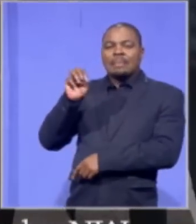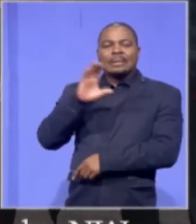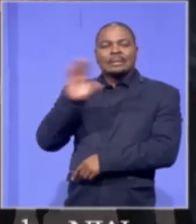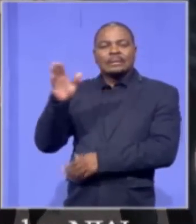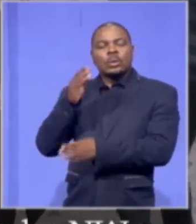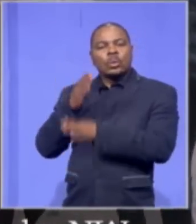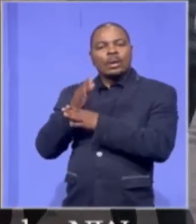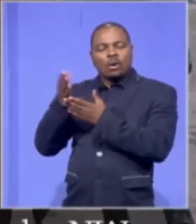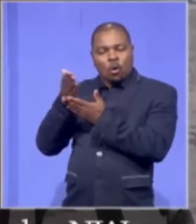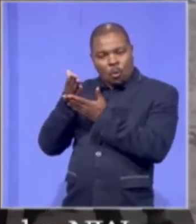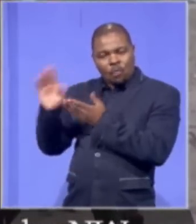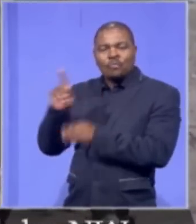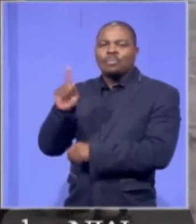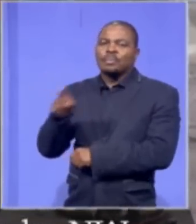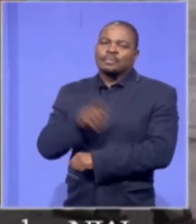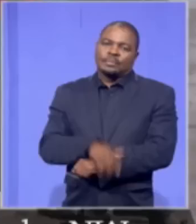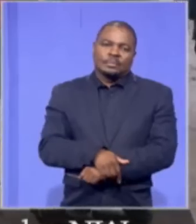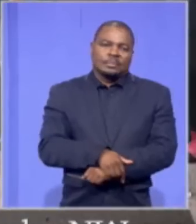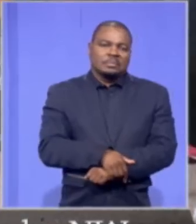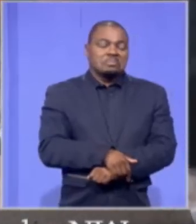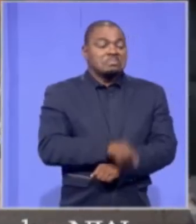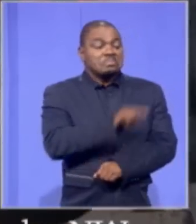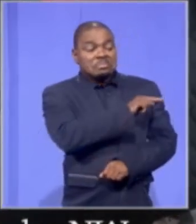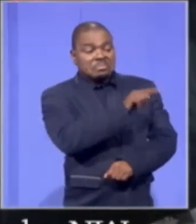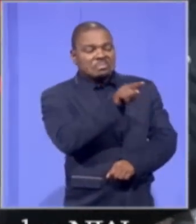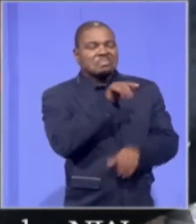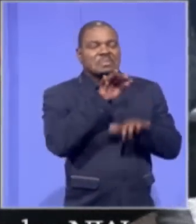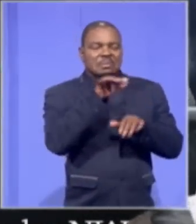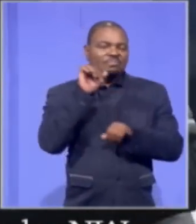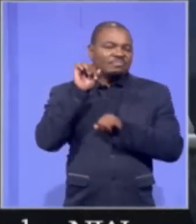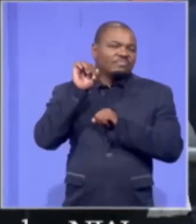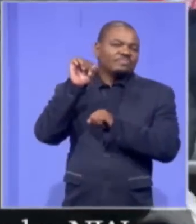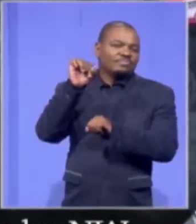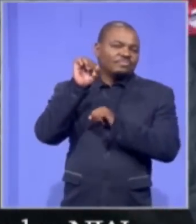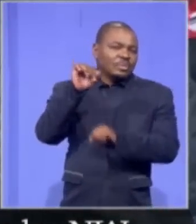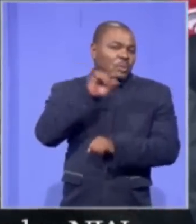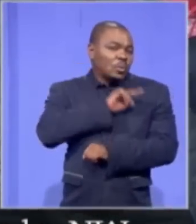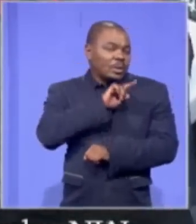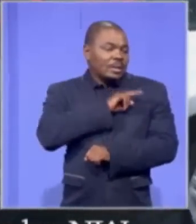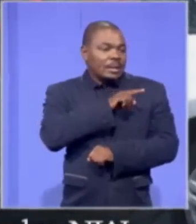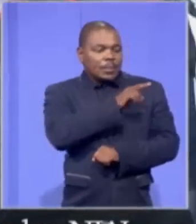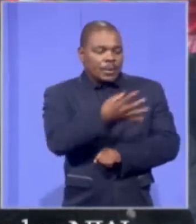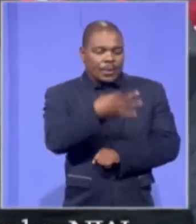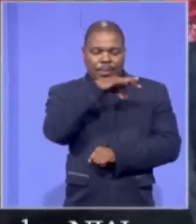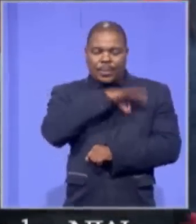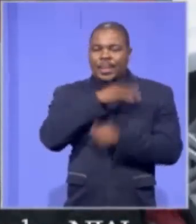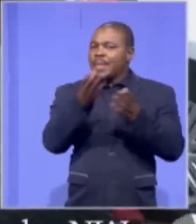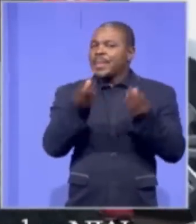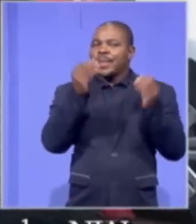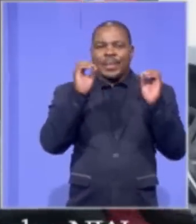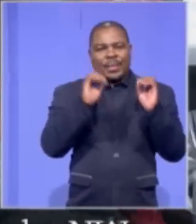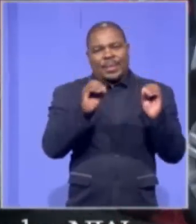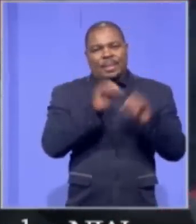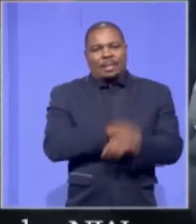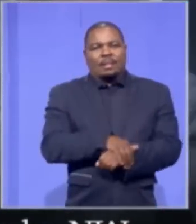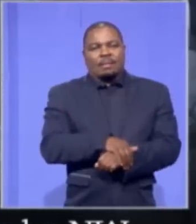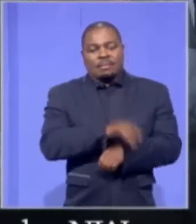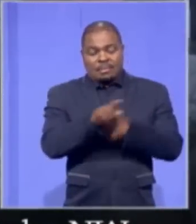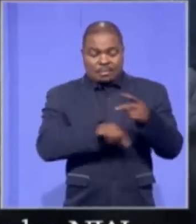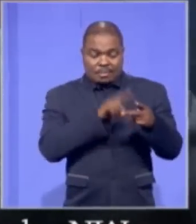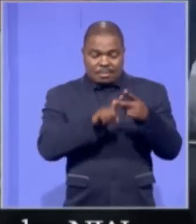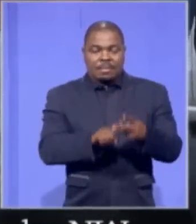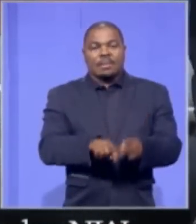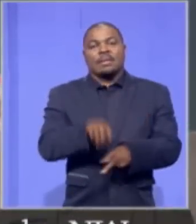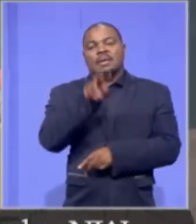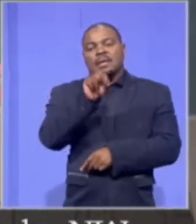a tlošwe maemong a gagwe. Bašomi ba tsenetše mogwanto morago ga gore ba se lefelwe megolo ya bona. Seo se dirile